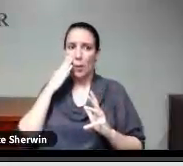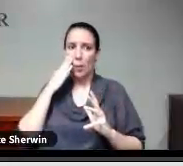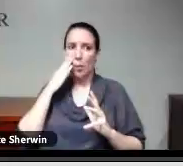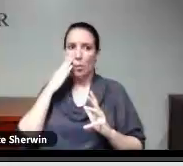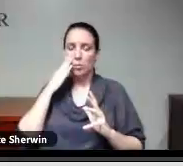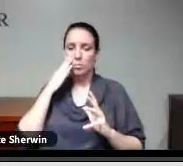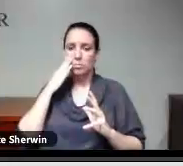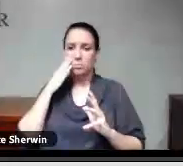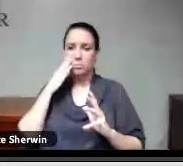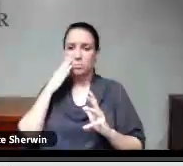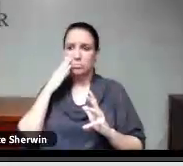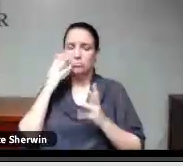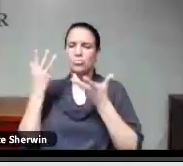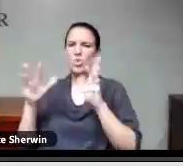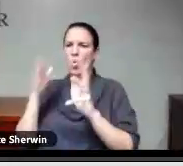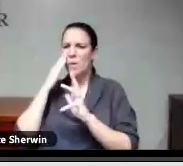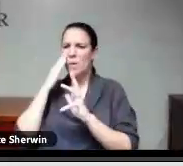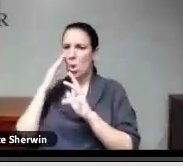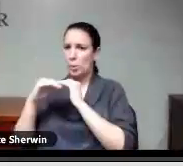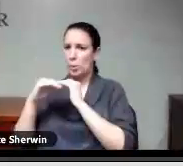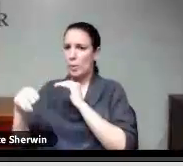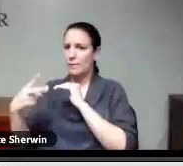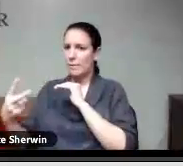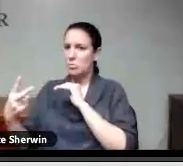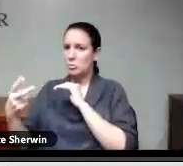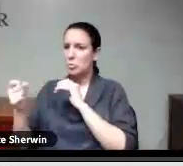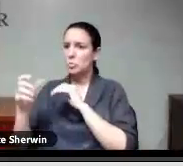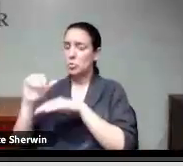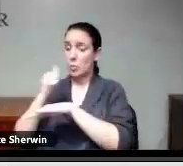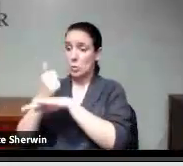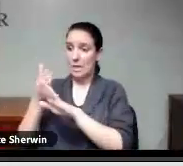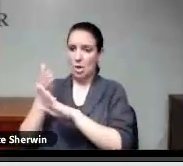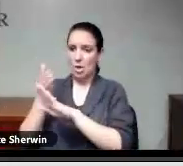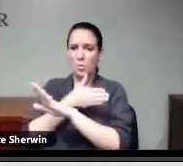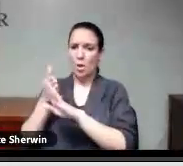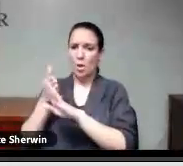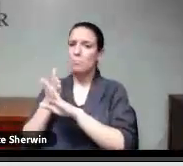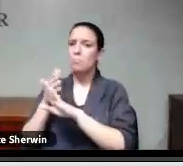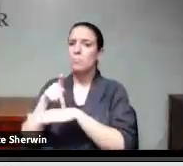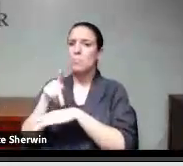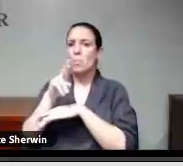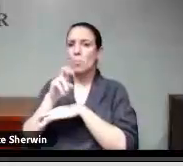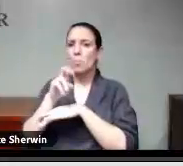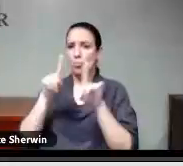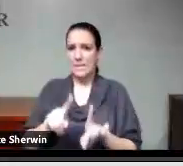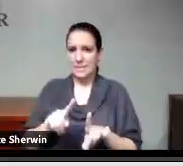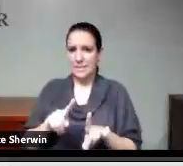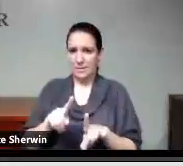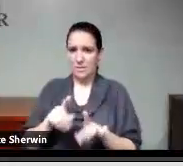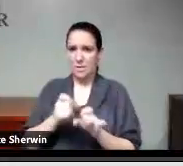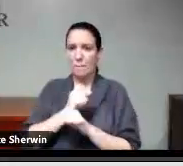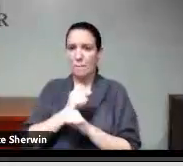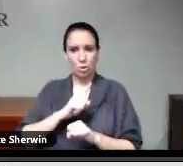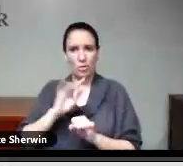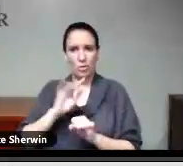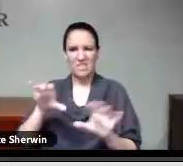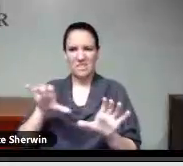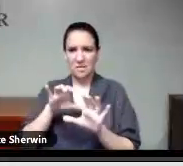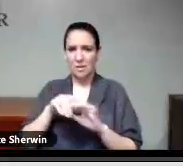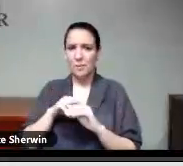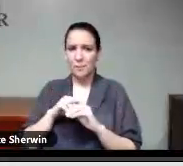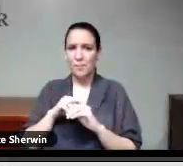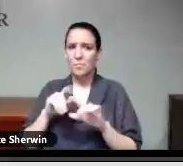designing your process or initiative, so that your training event, so that you can make sure to do the pretest. But this one is